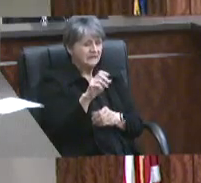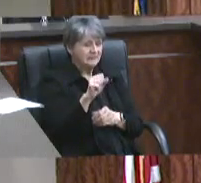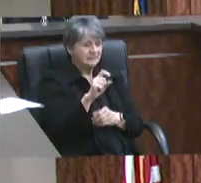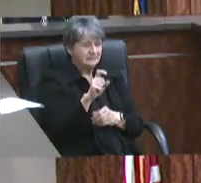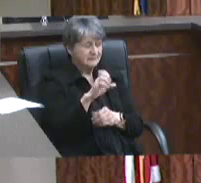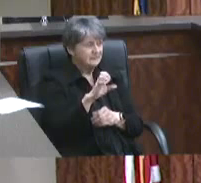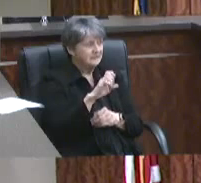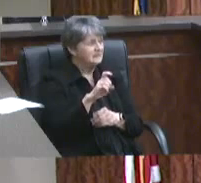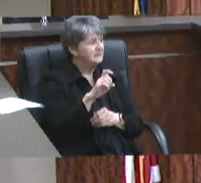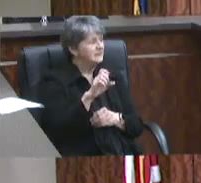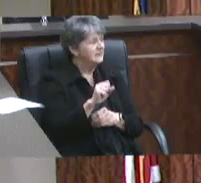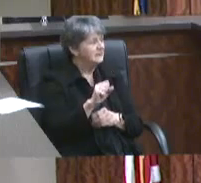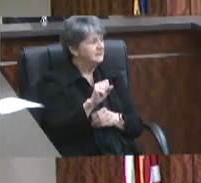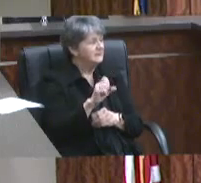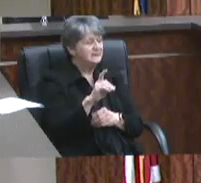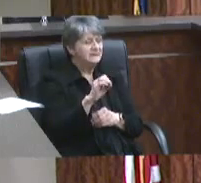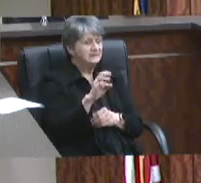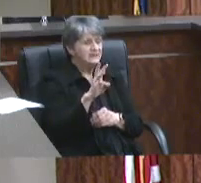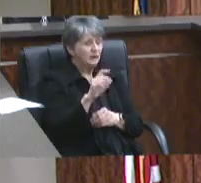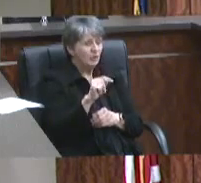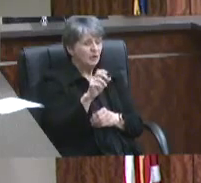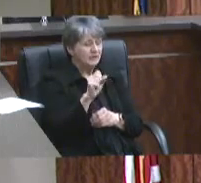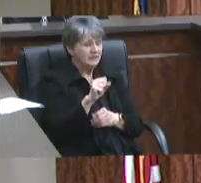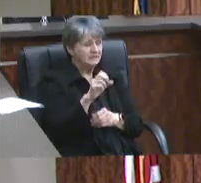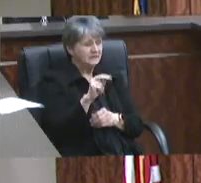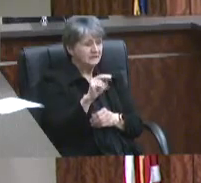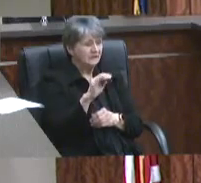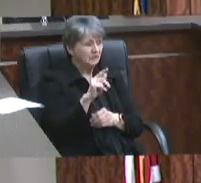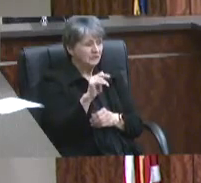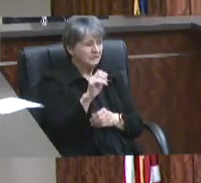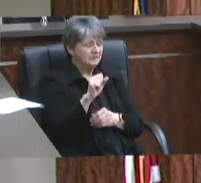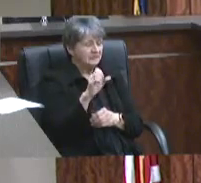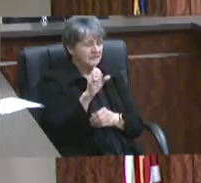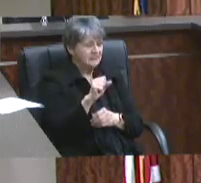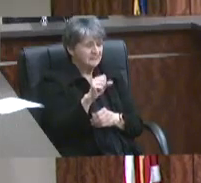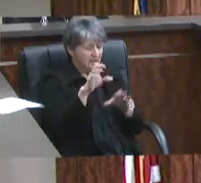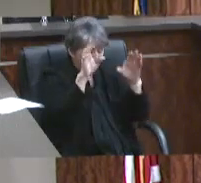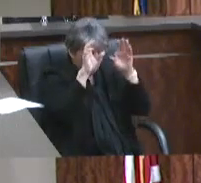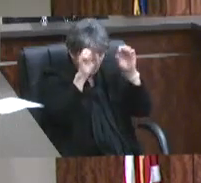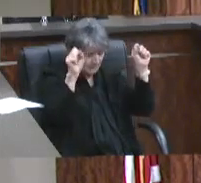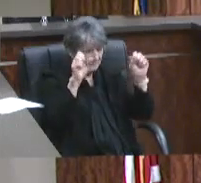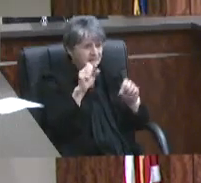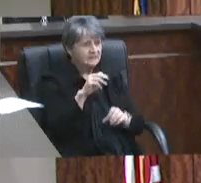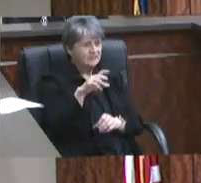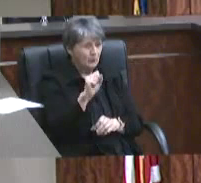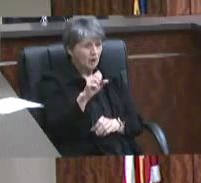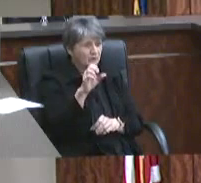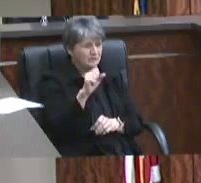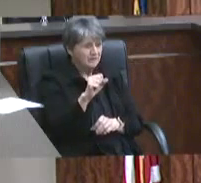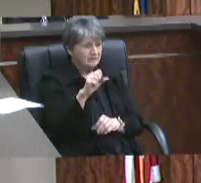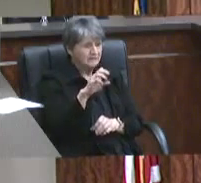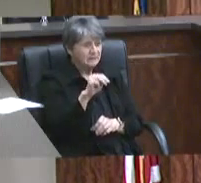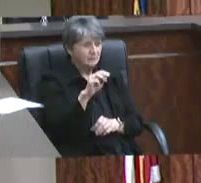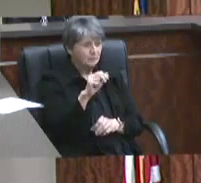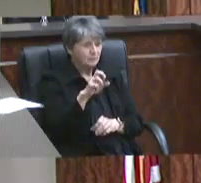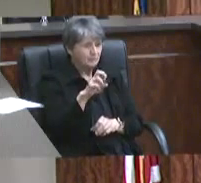Yes. Mr. DeWalt? Yes. Ms. Nicholas? Yes. President Smalls? I vote yes. Mayor Mo?